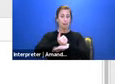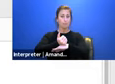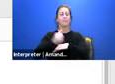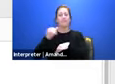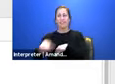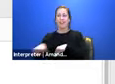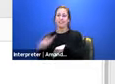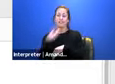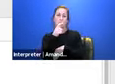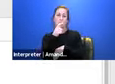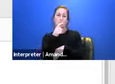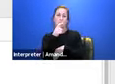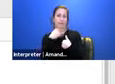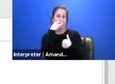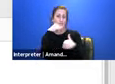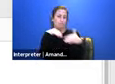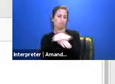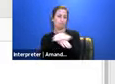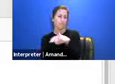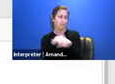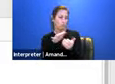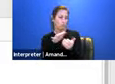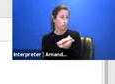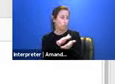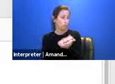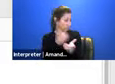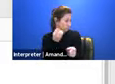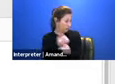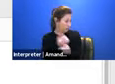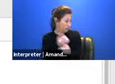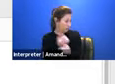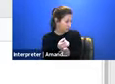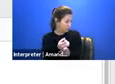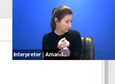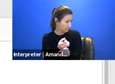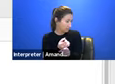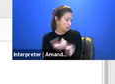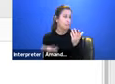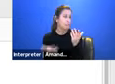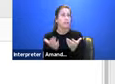have kids that could possibly go into it. And maybe there needs to be some